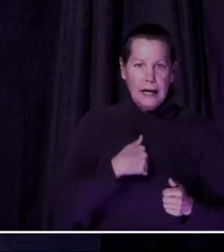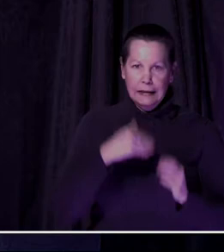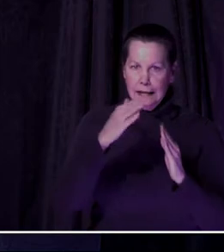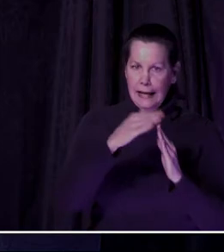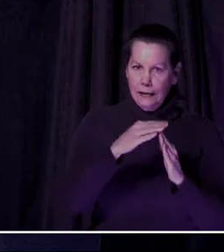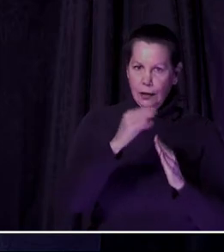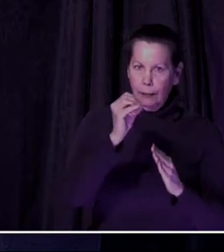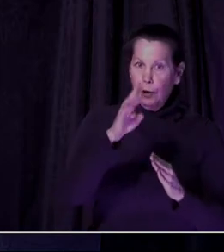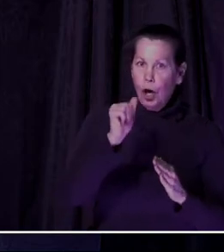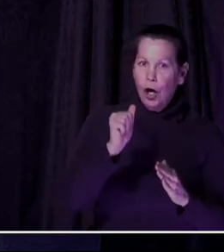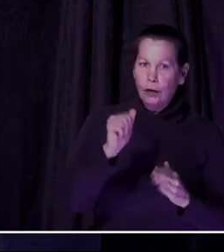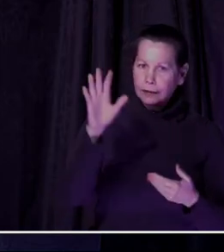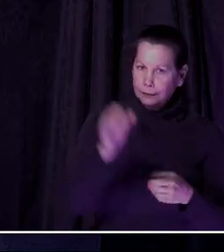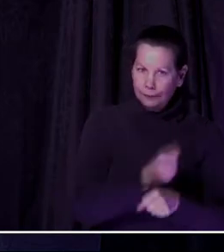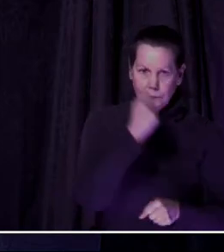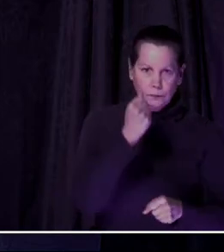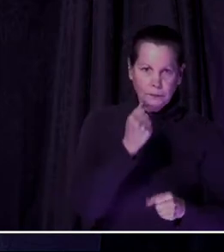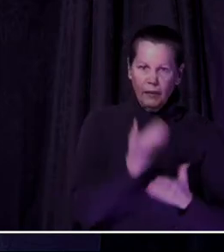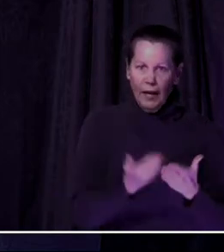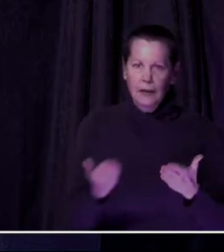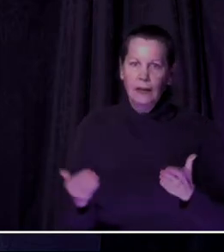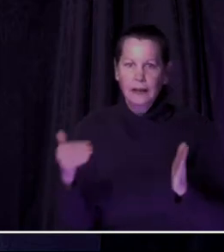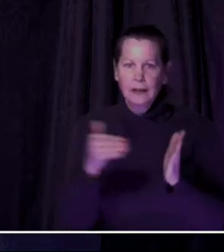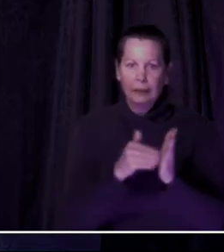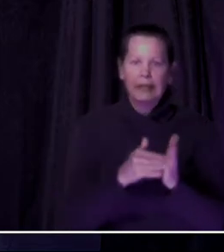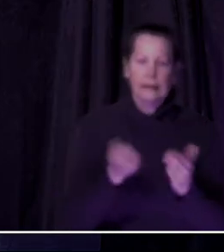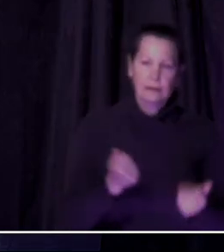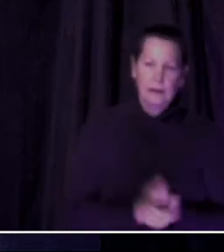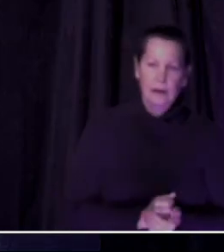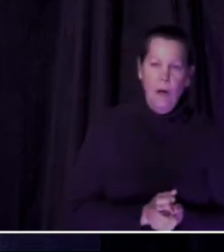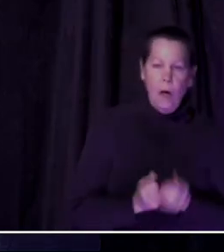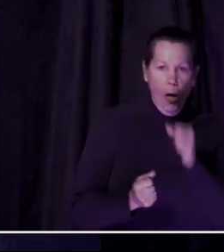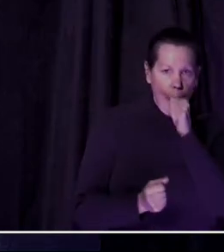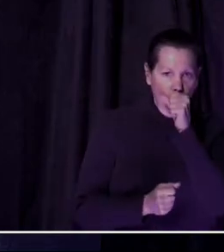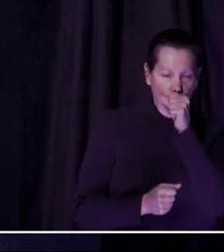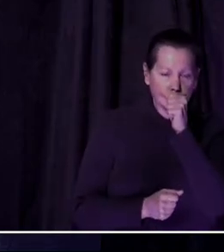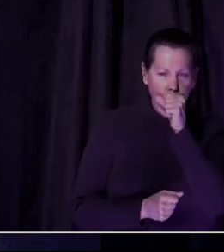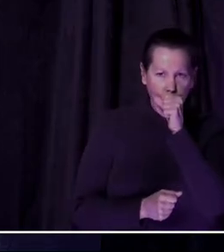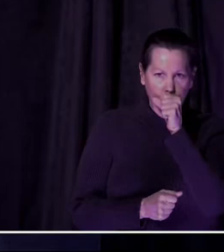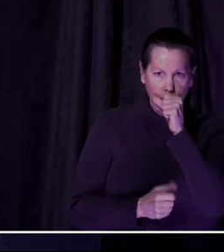flush, that will trump anything else, the enemy's card,